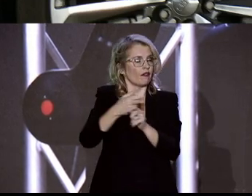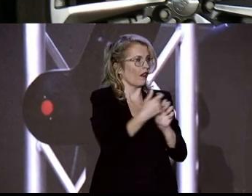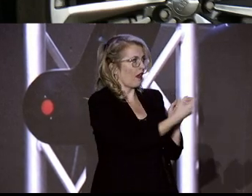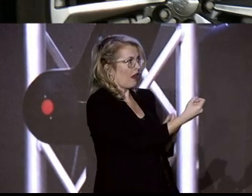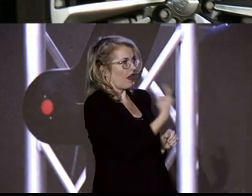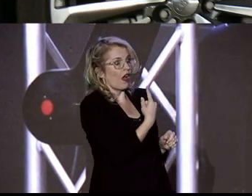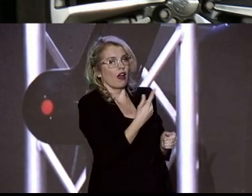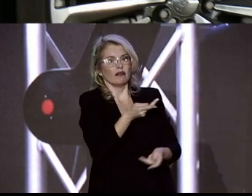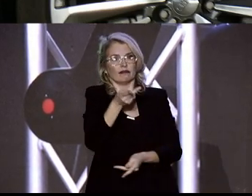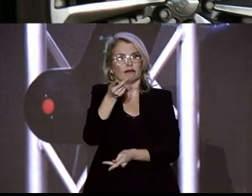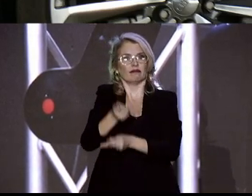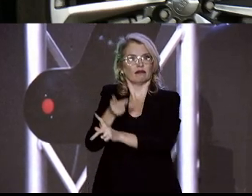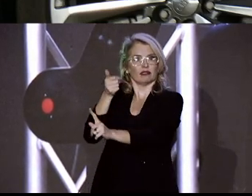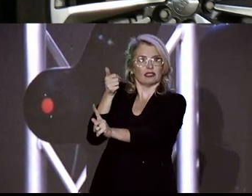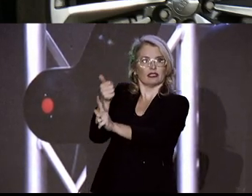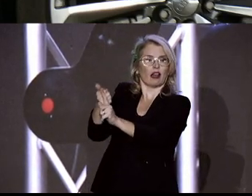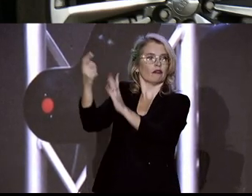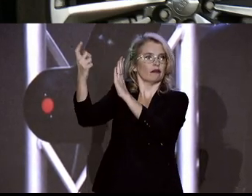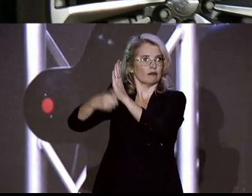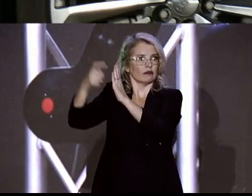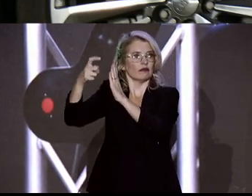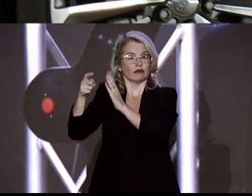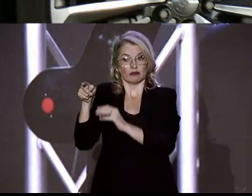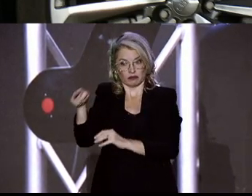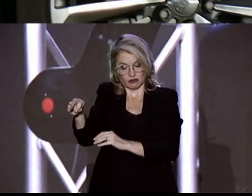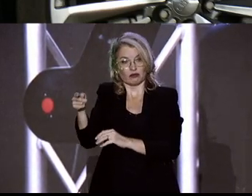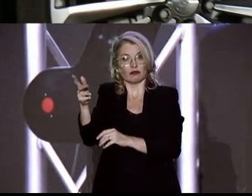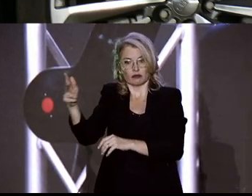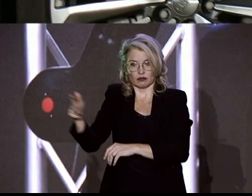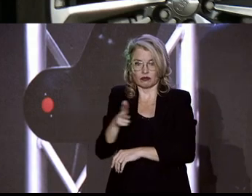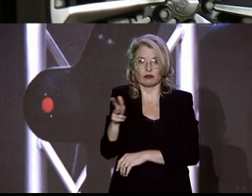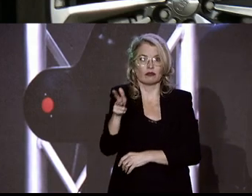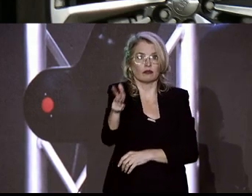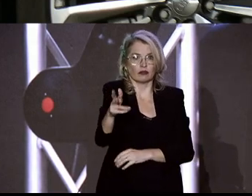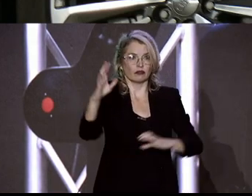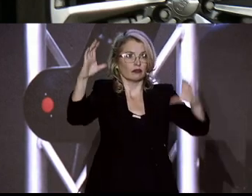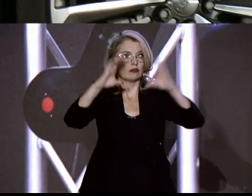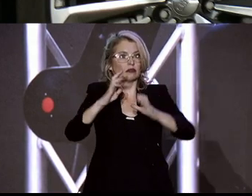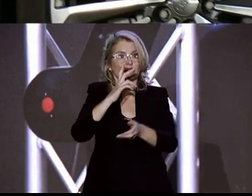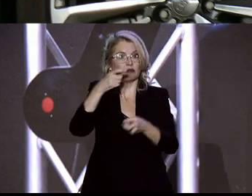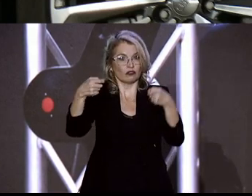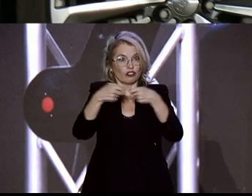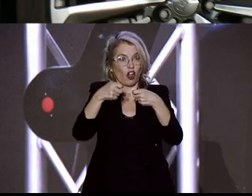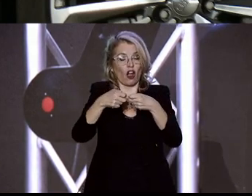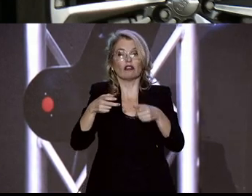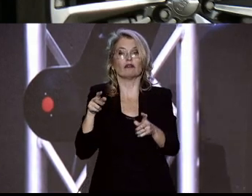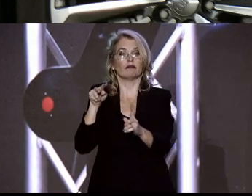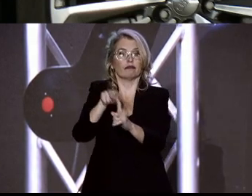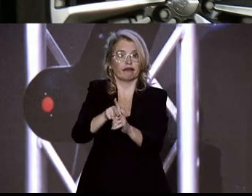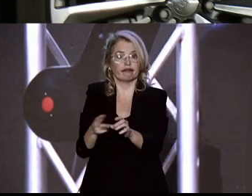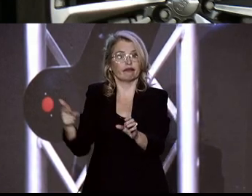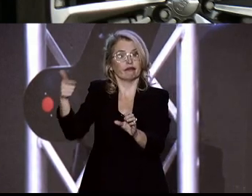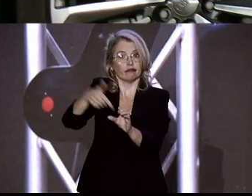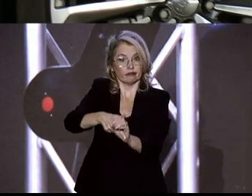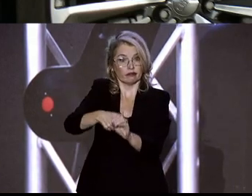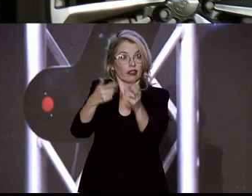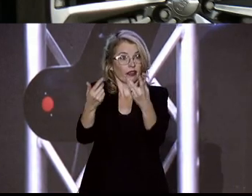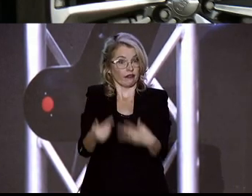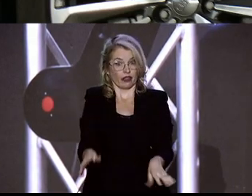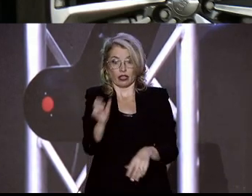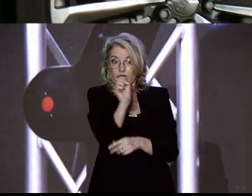care of the rest. It guides the vehicle to the charging station and back to the parking space when it's